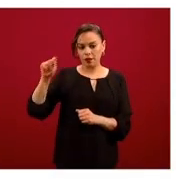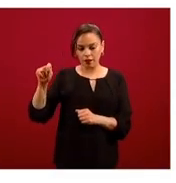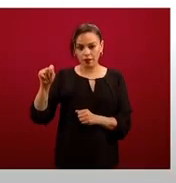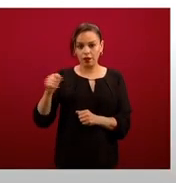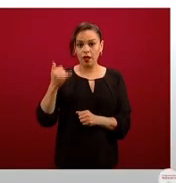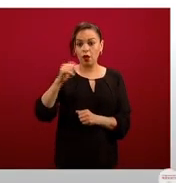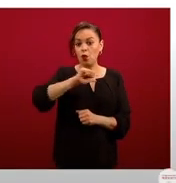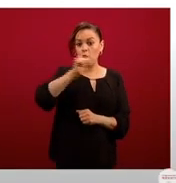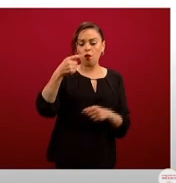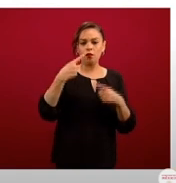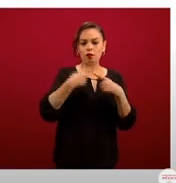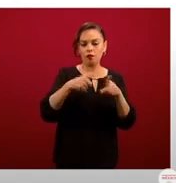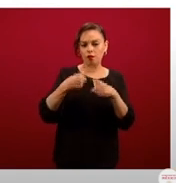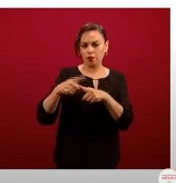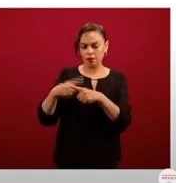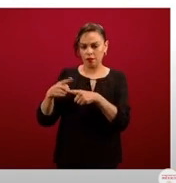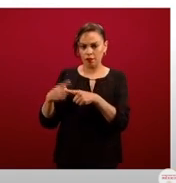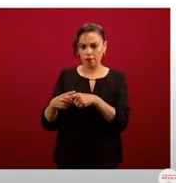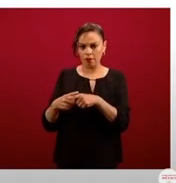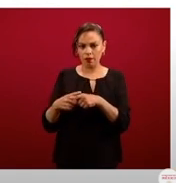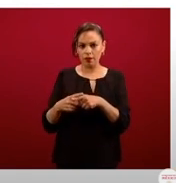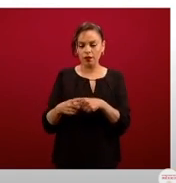in collaboration with other centers,